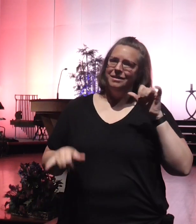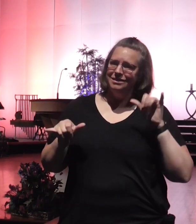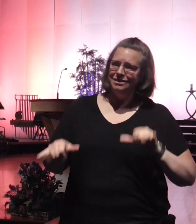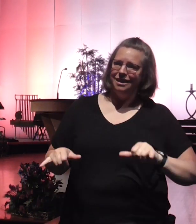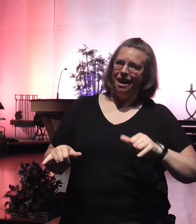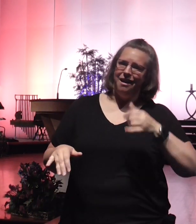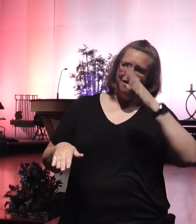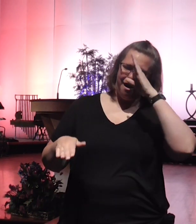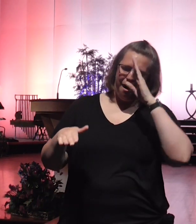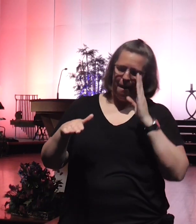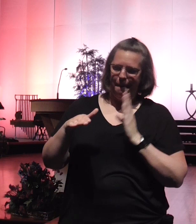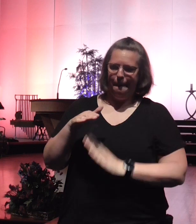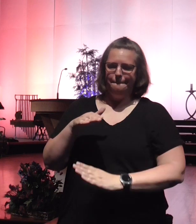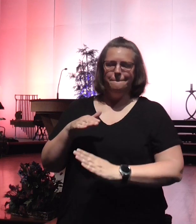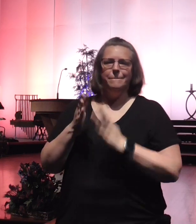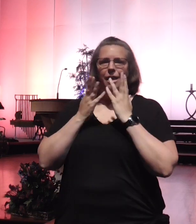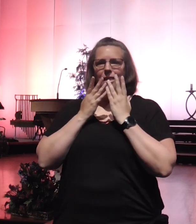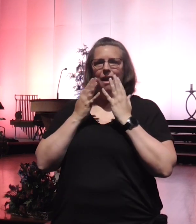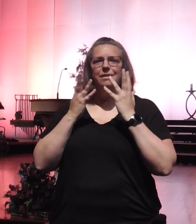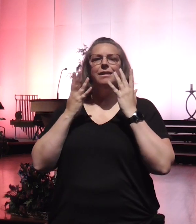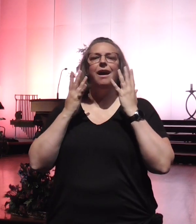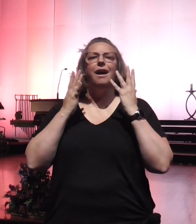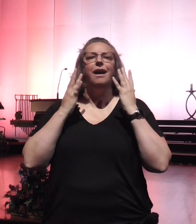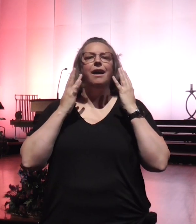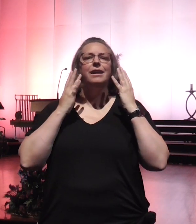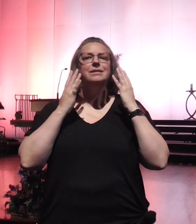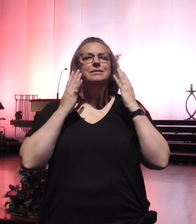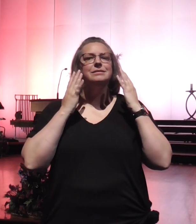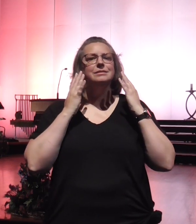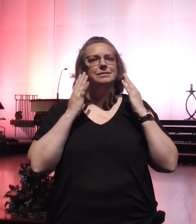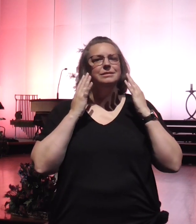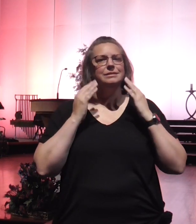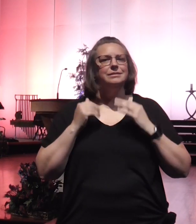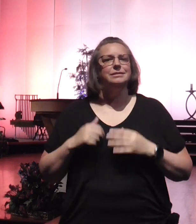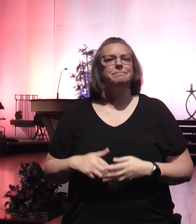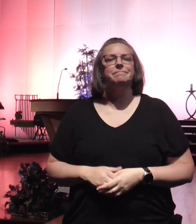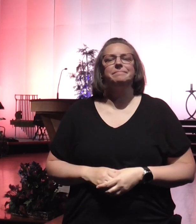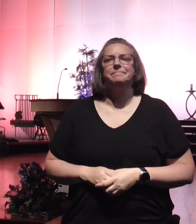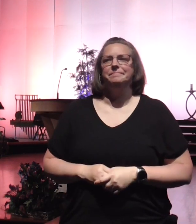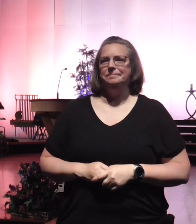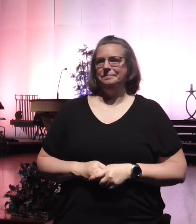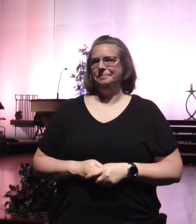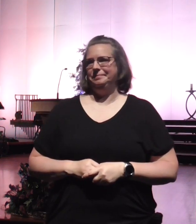stay humble and kind.